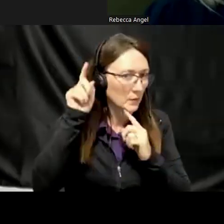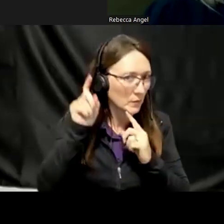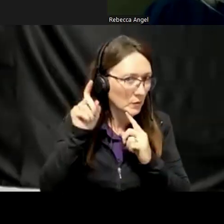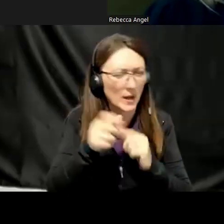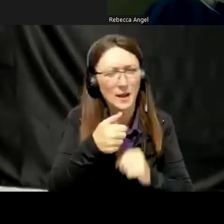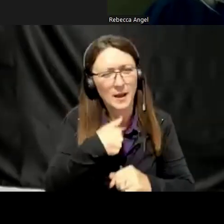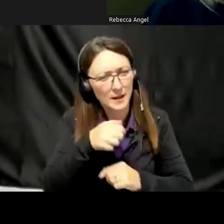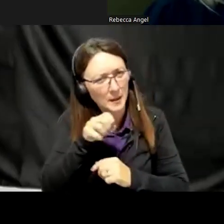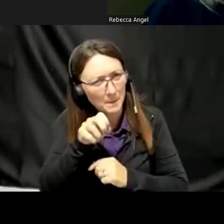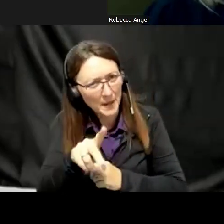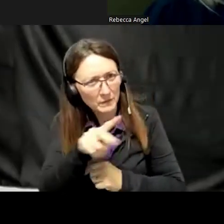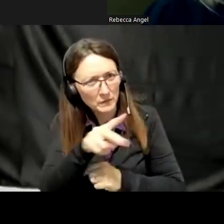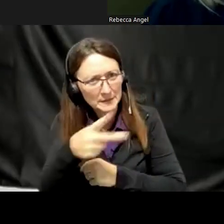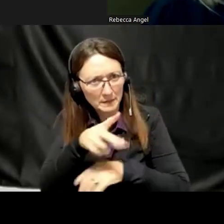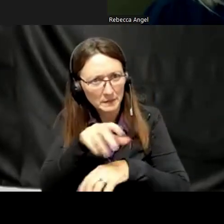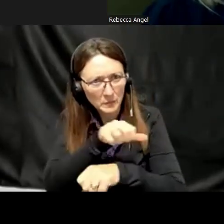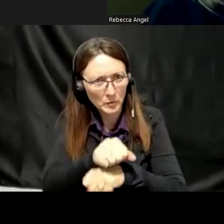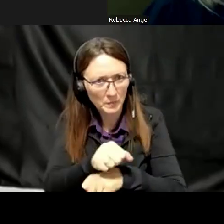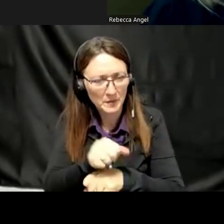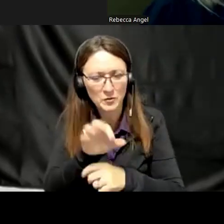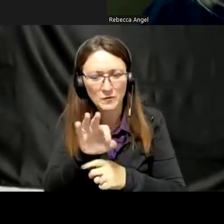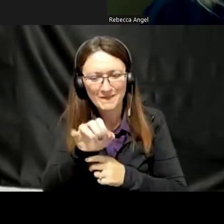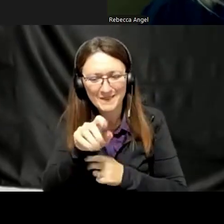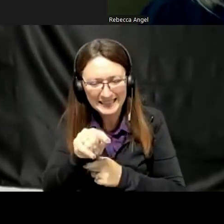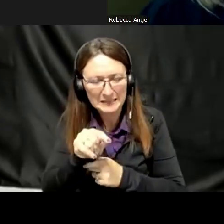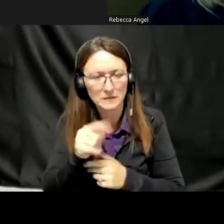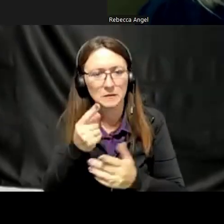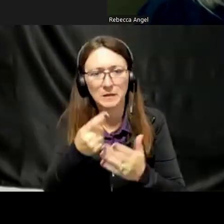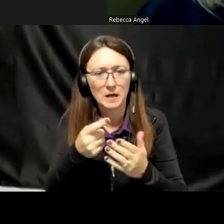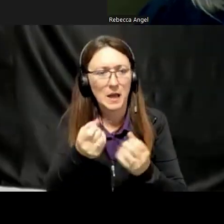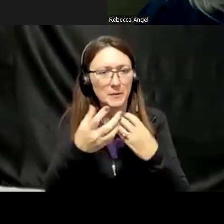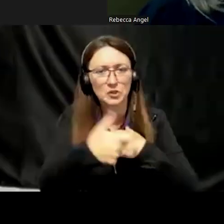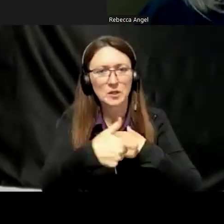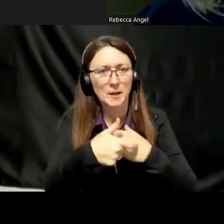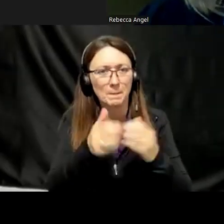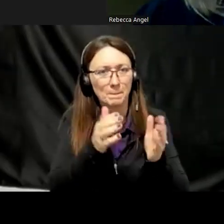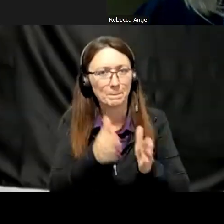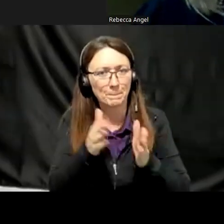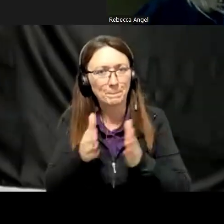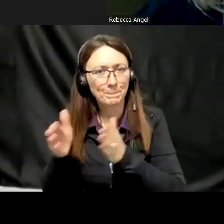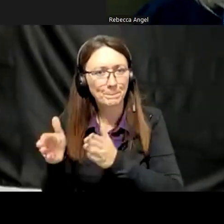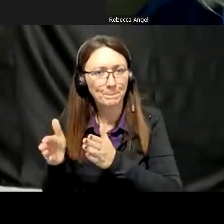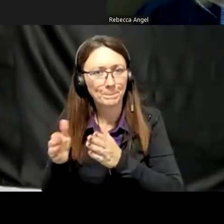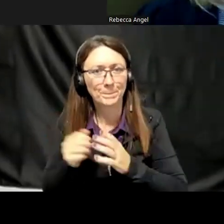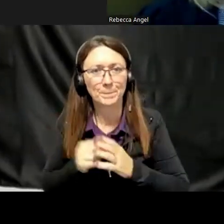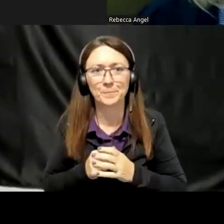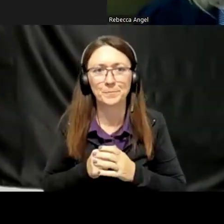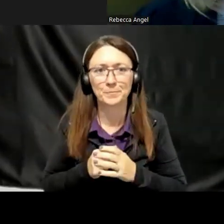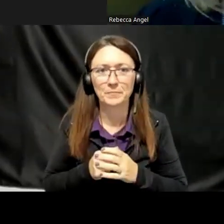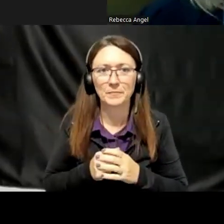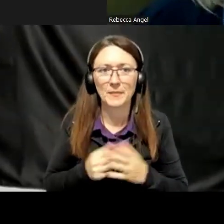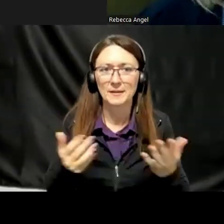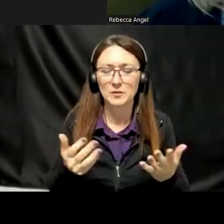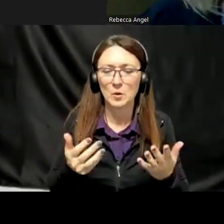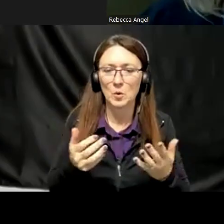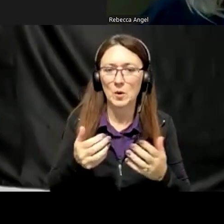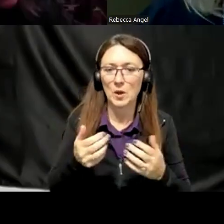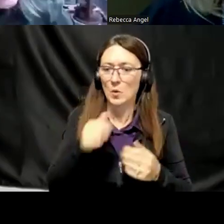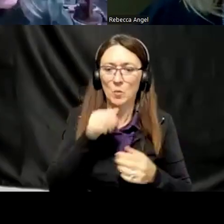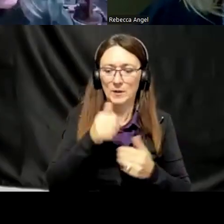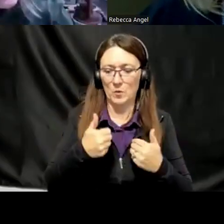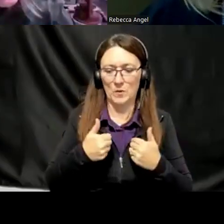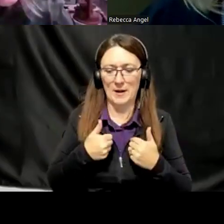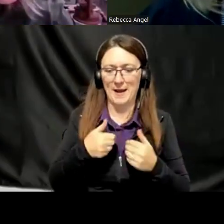or however you do, like what's the time period? So we don't keep hearing aids like on stock, so we order them